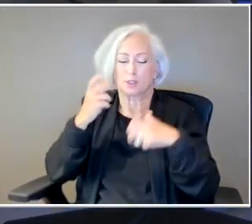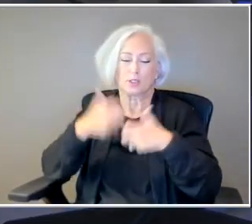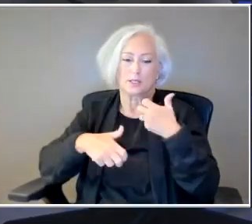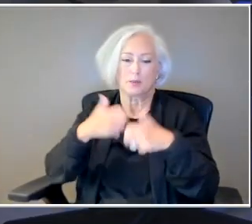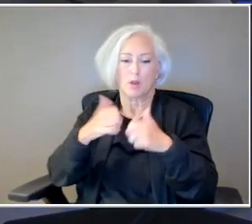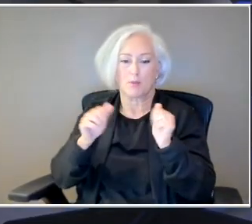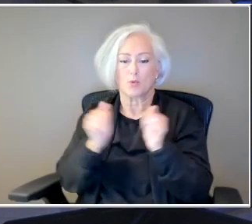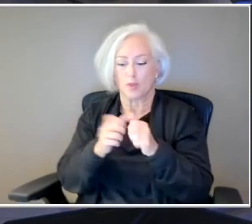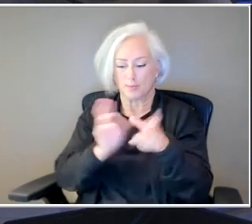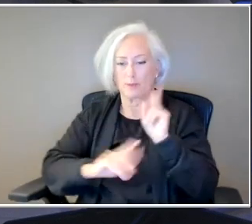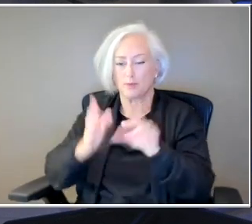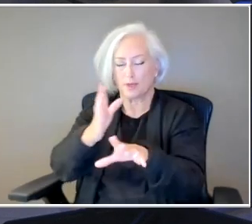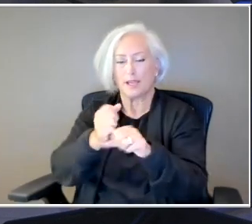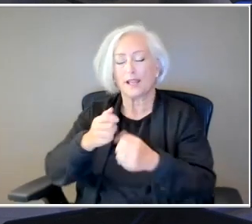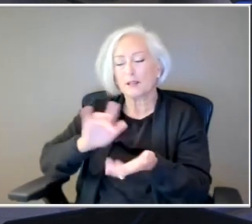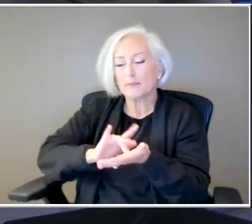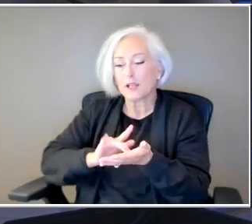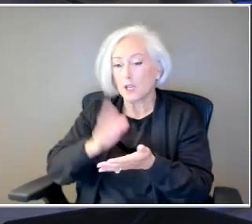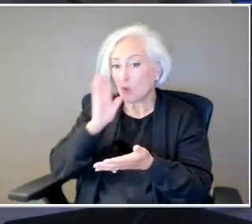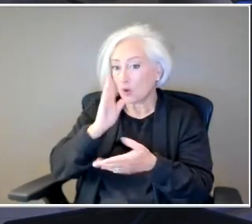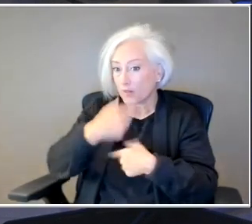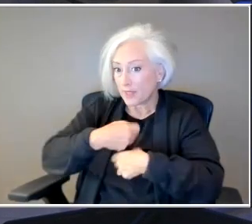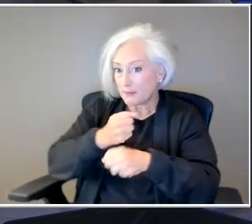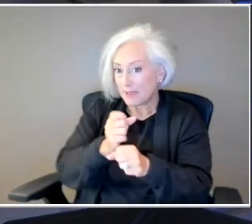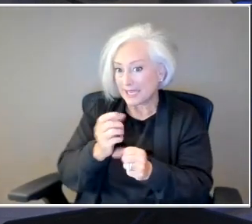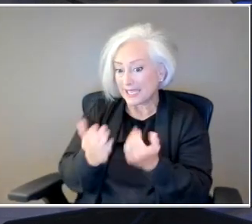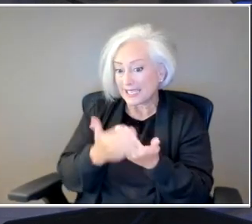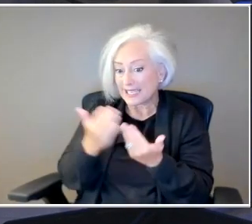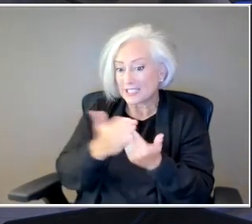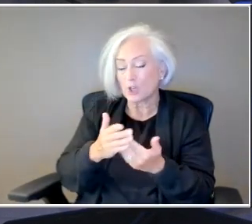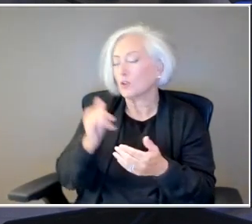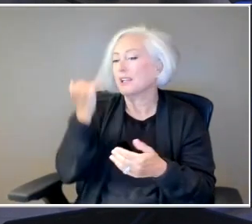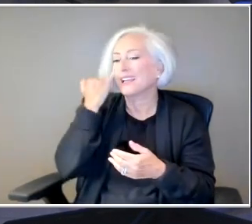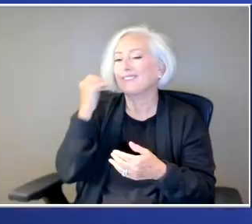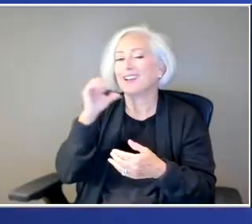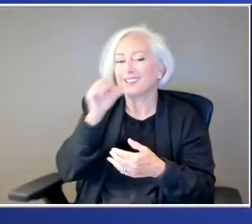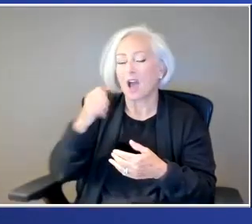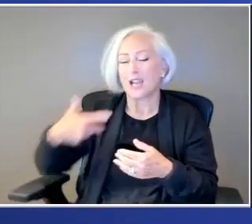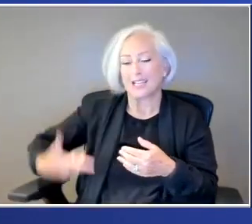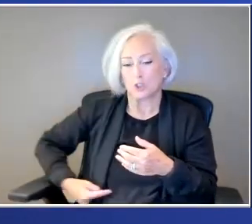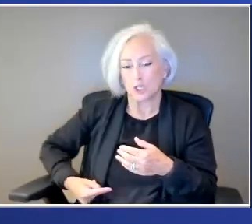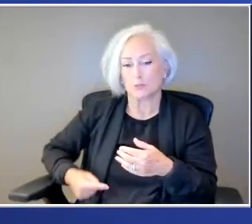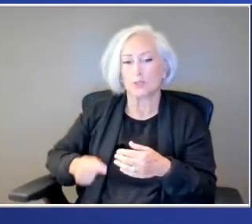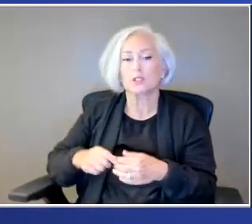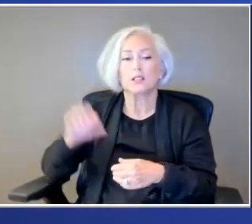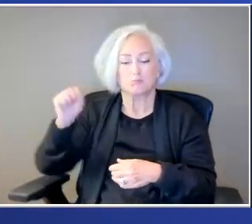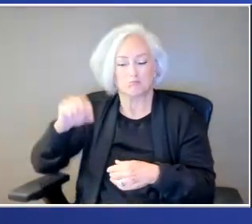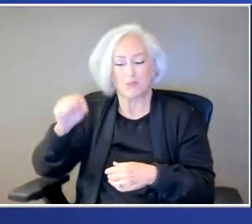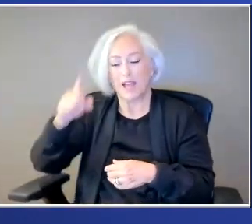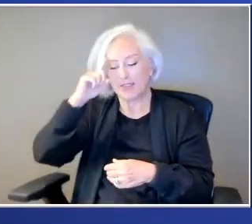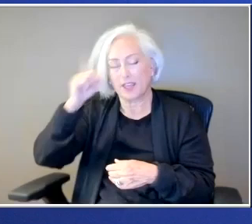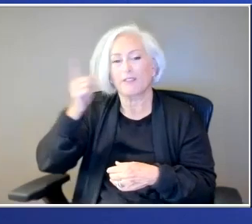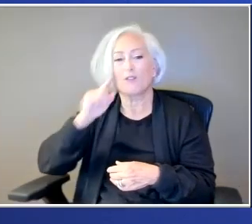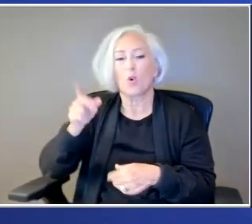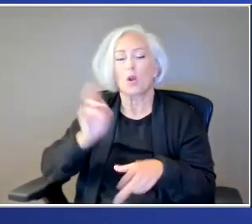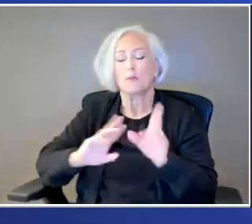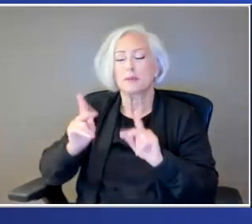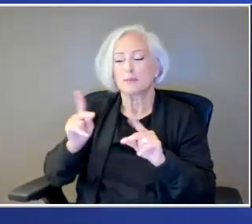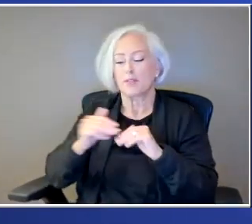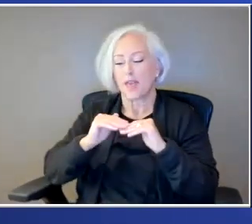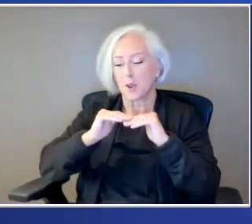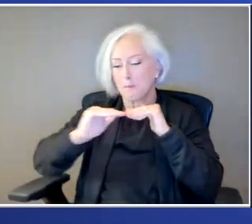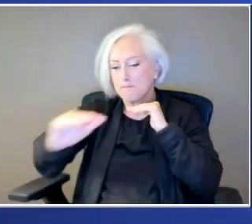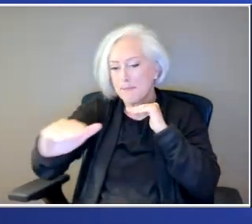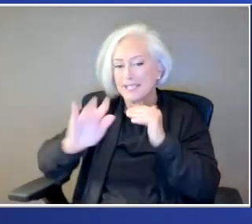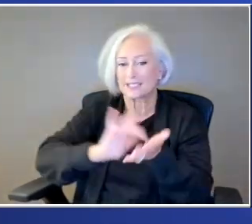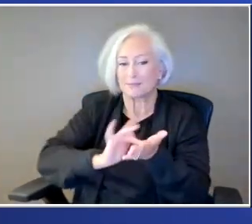to maintain supply when they're not injectables? I would think so. I think so, and I think Yeah. for people that are maintenance, that may be an option too, to Yep. be on something oral